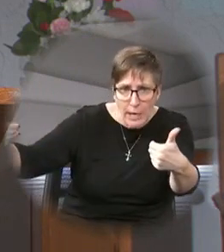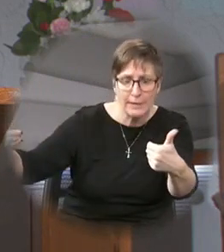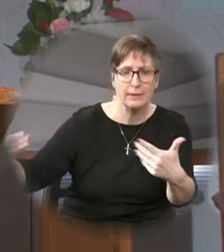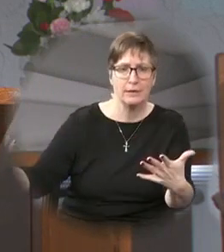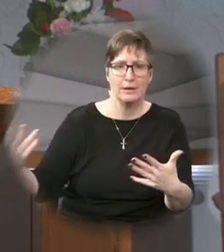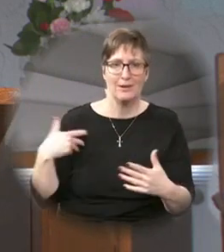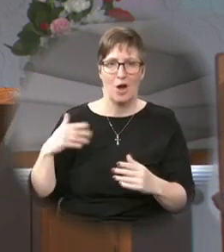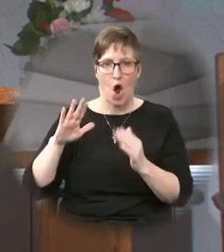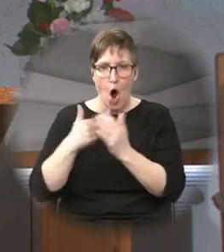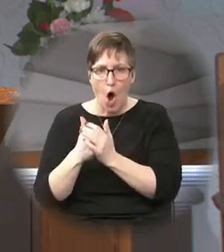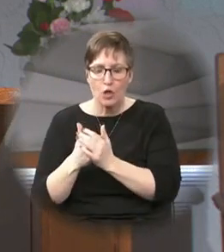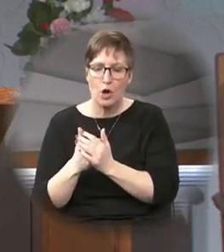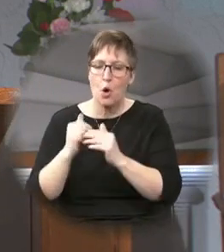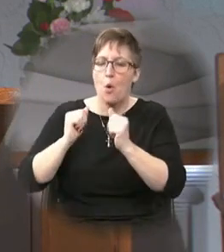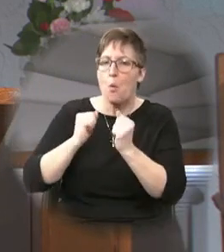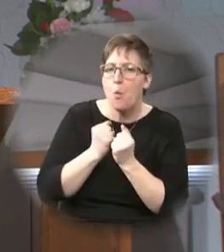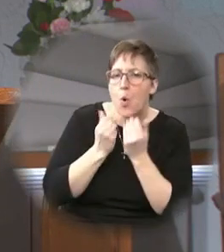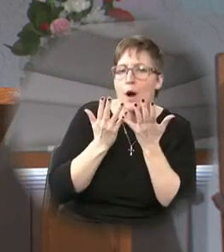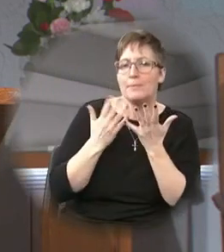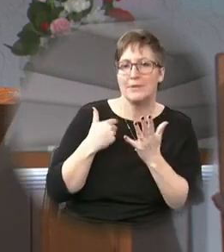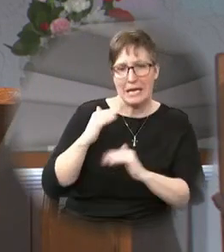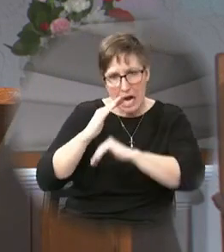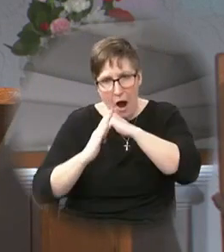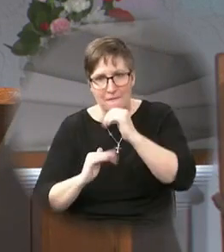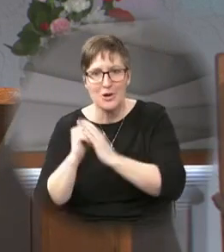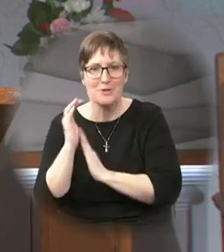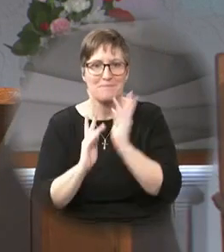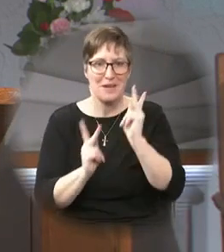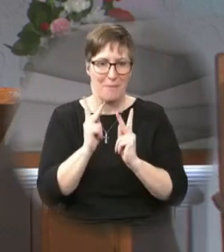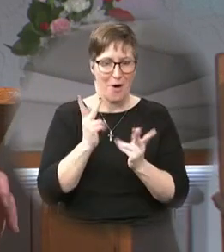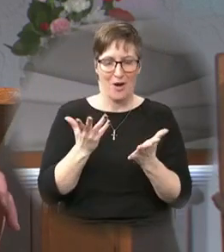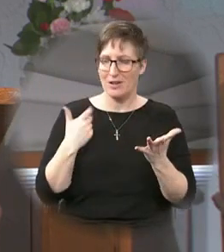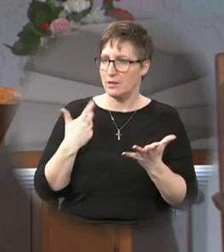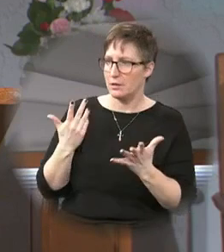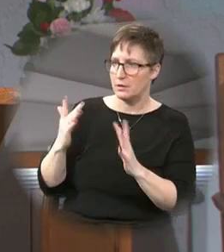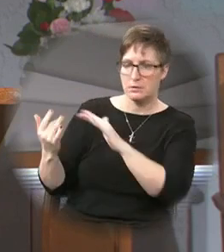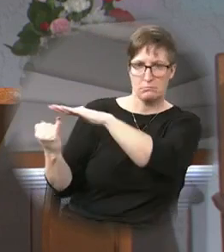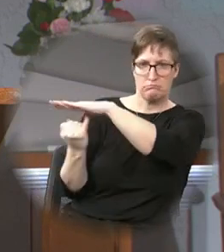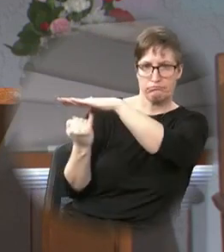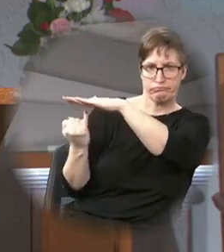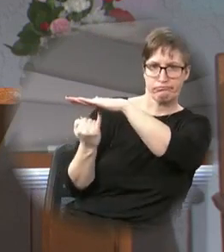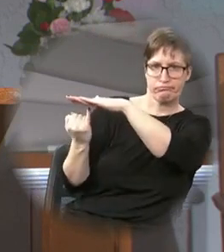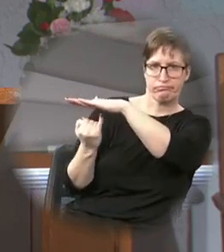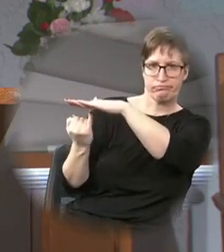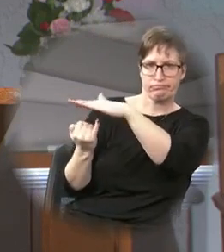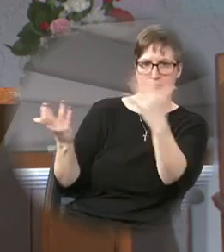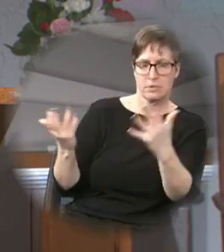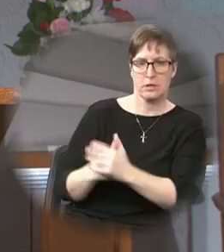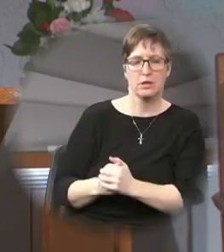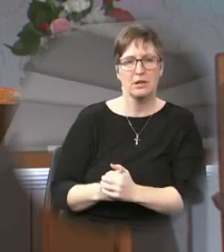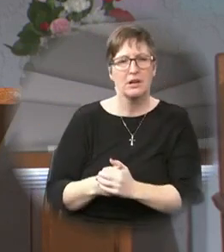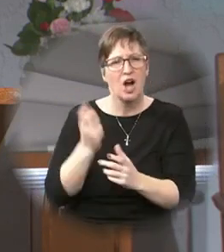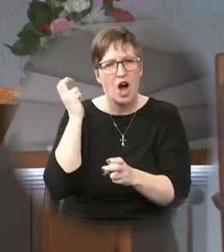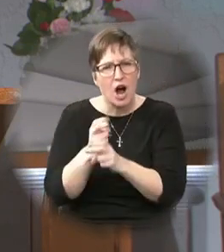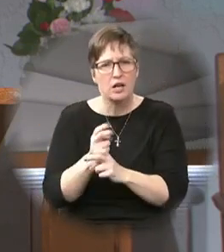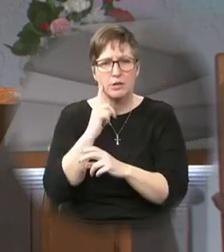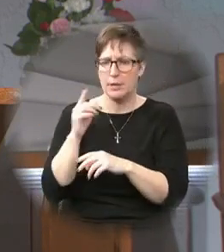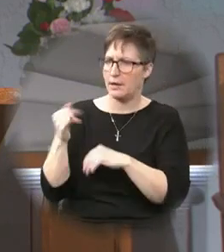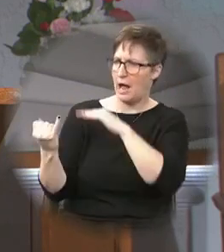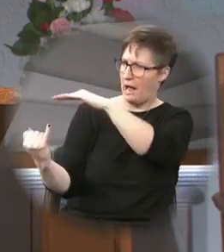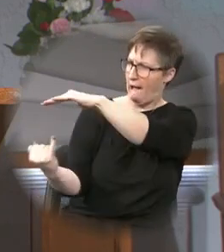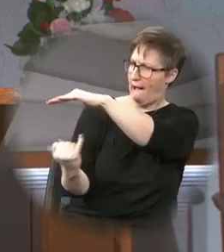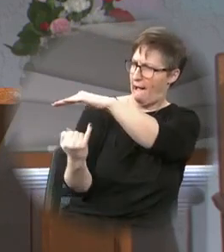places that bring warmth and comfort to life. So hard to be forced into a lifetime of